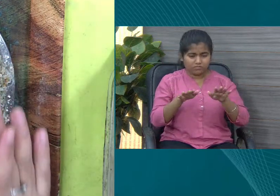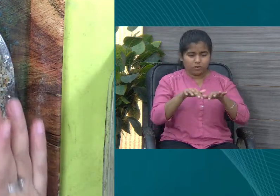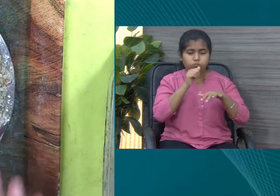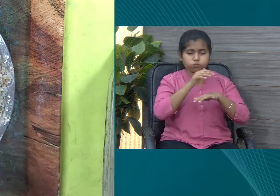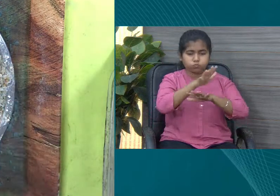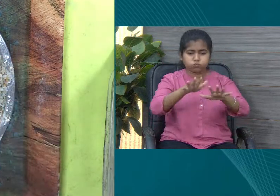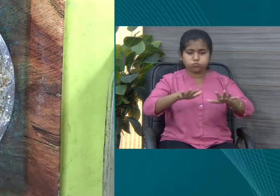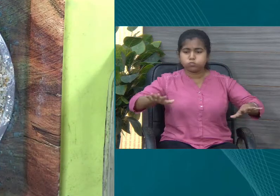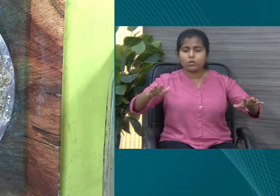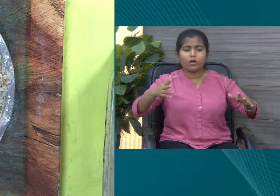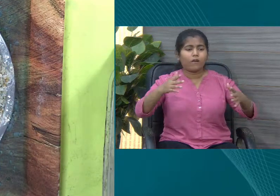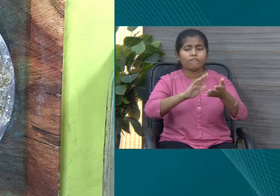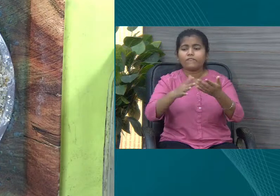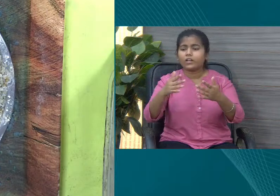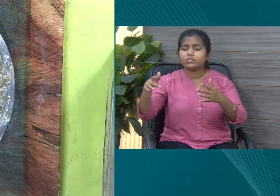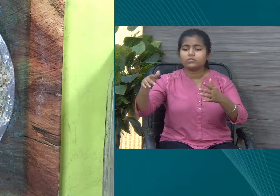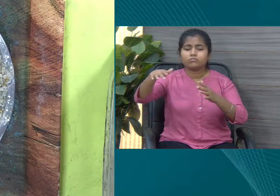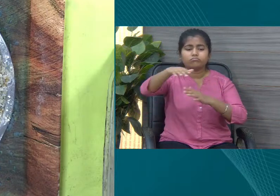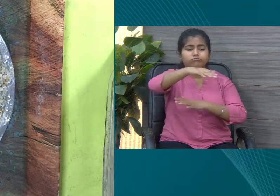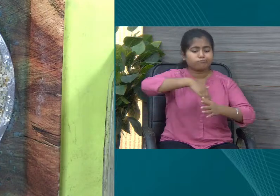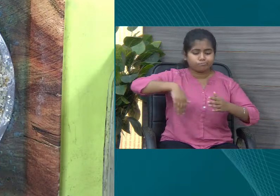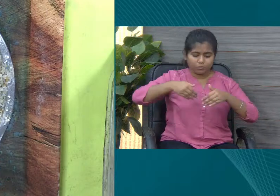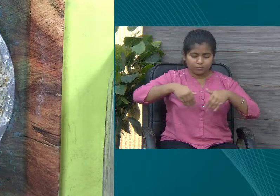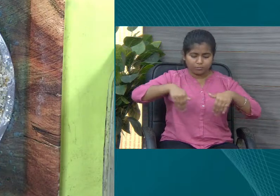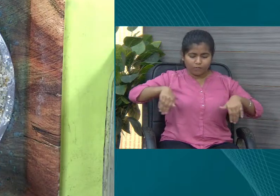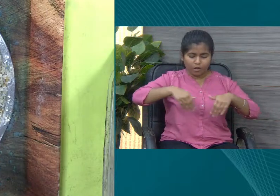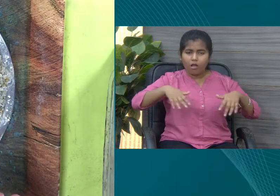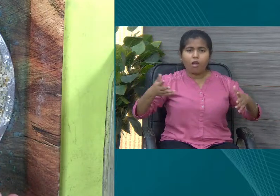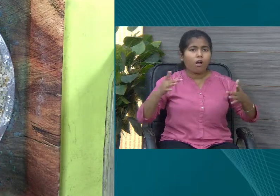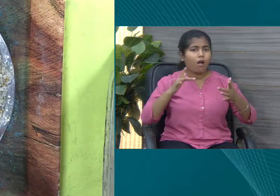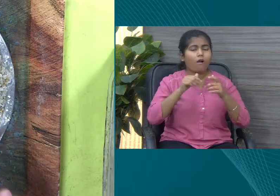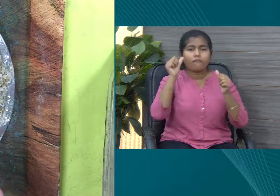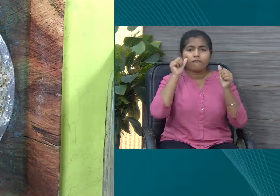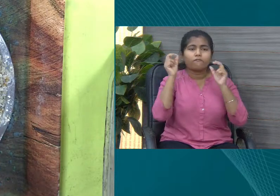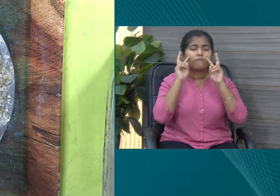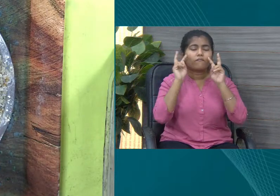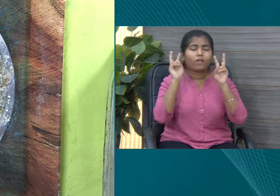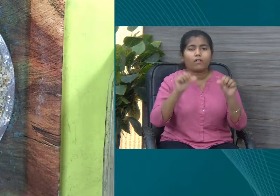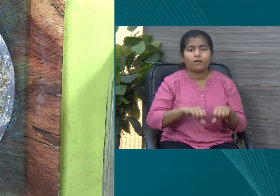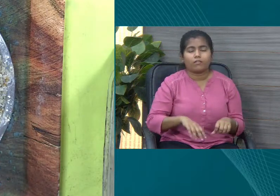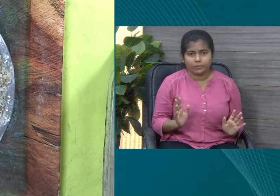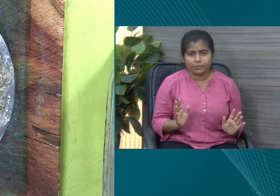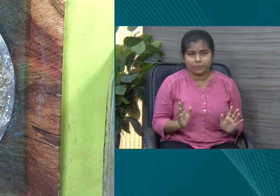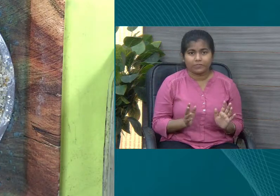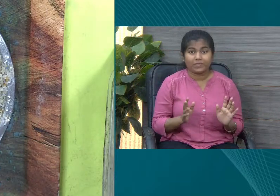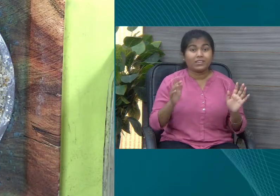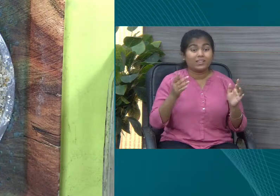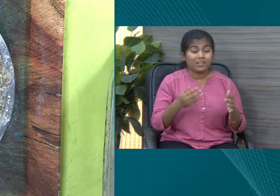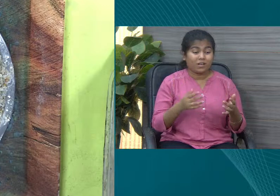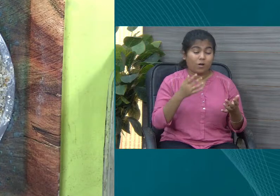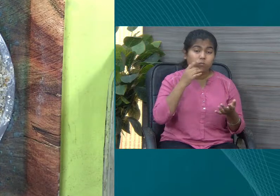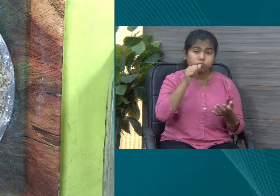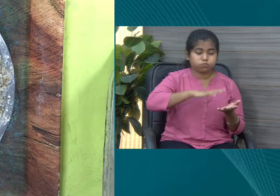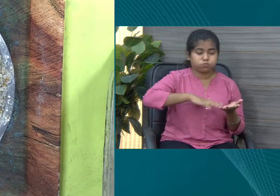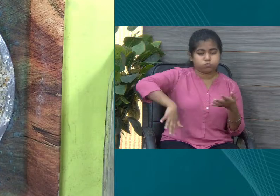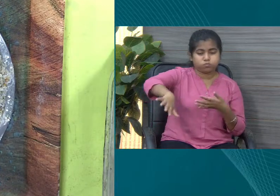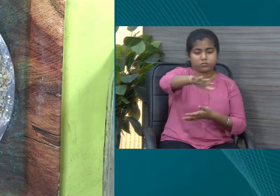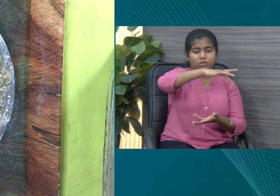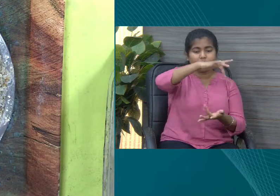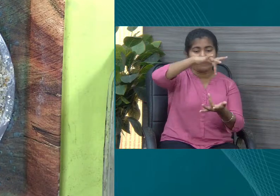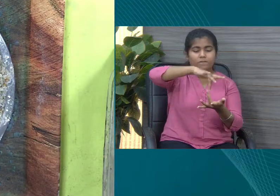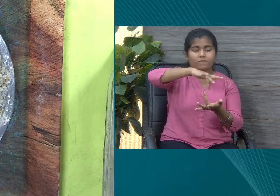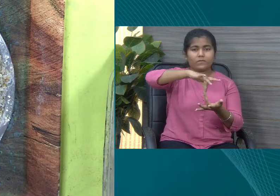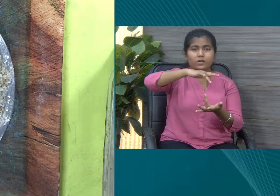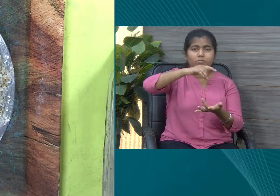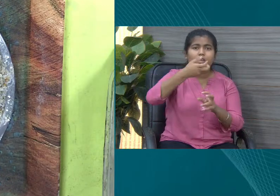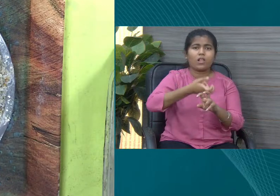of land. On the land there can be some vegetation as well, and some sand as